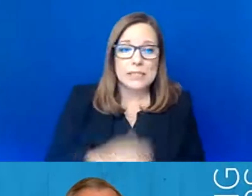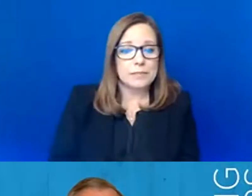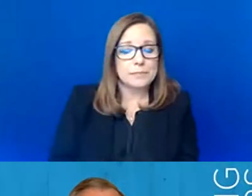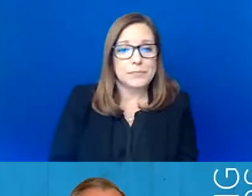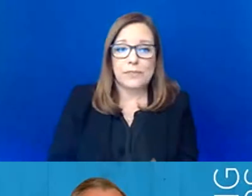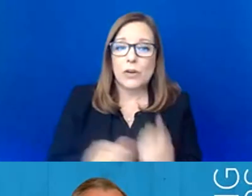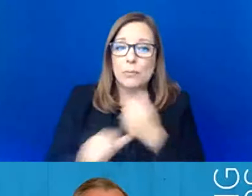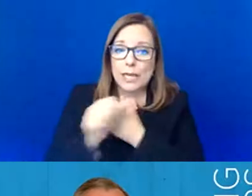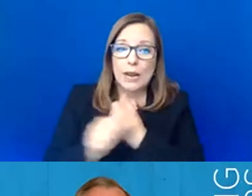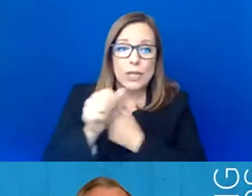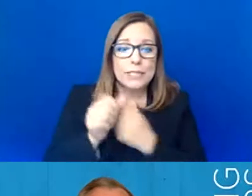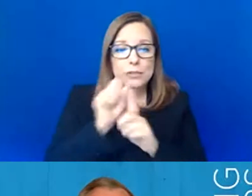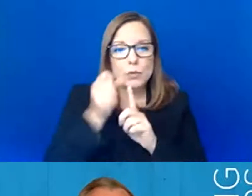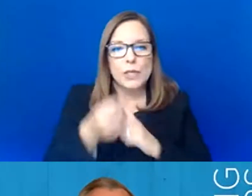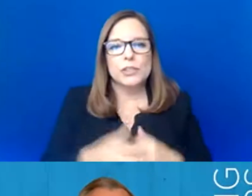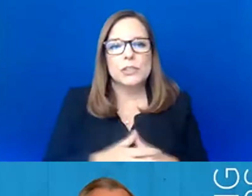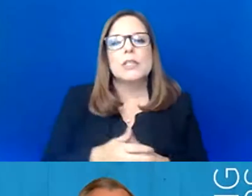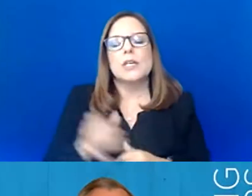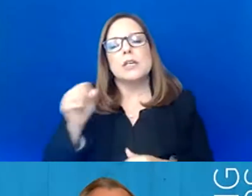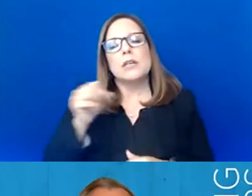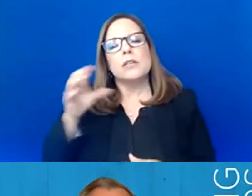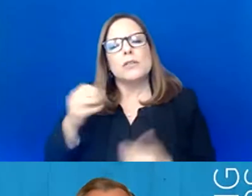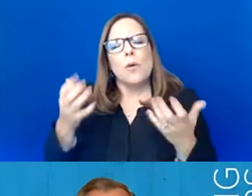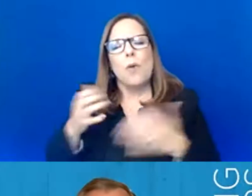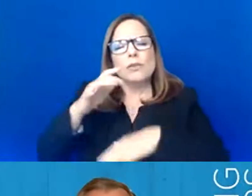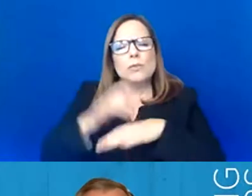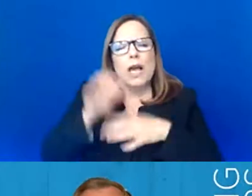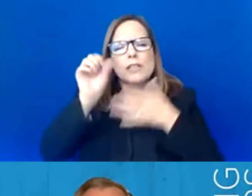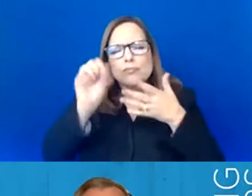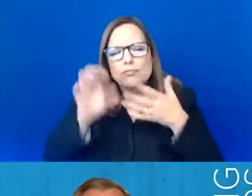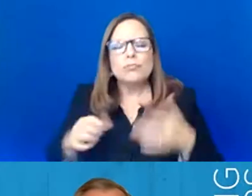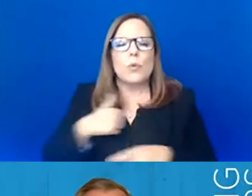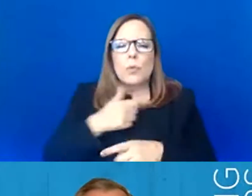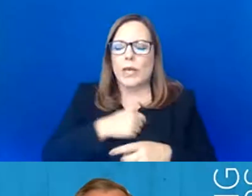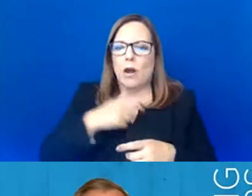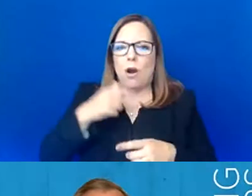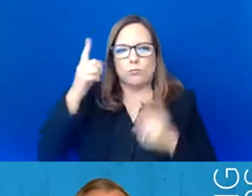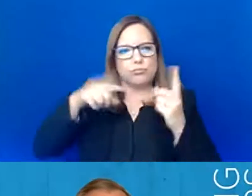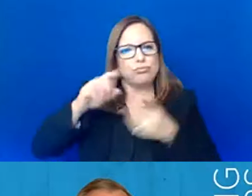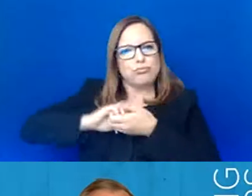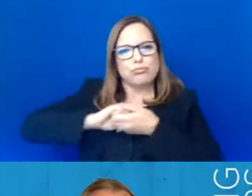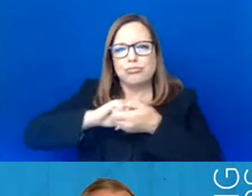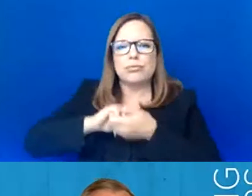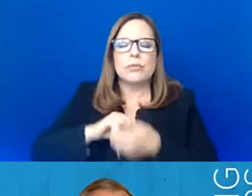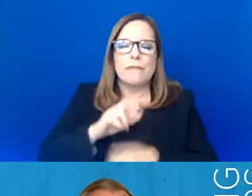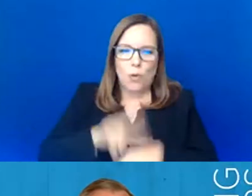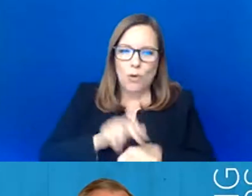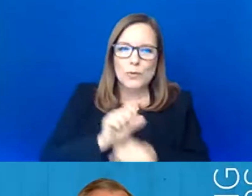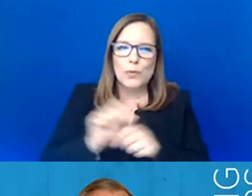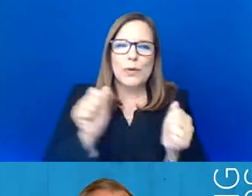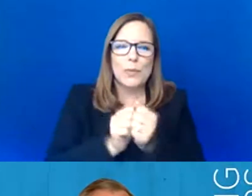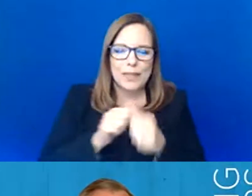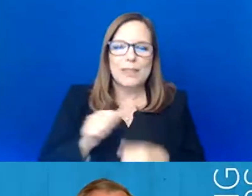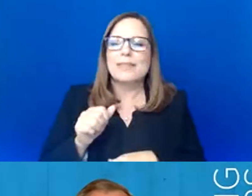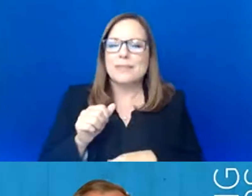So I wanted to just touch on, we are very collaborative. So of course we work with San Diego County Area Agency on Aging. We're an